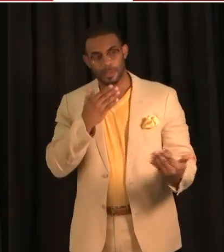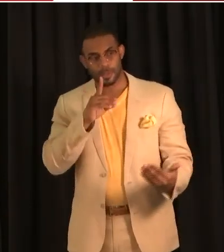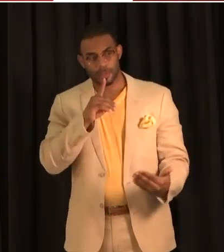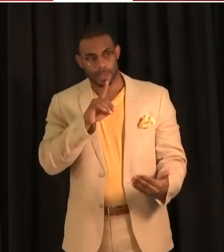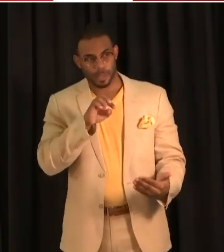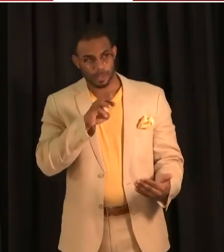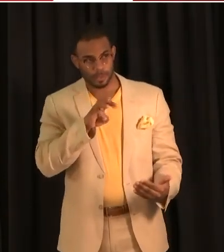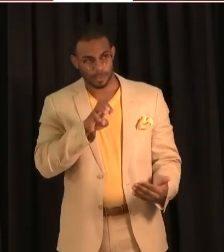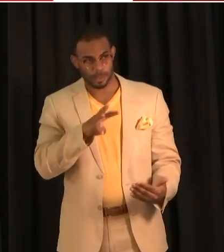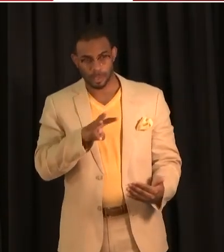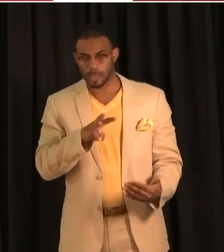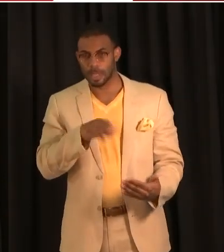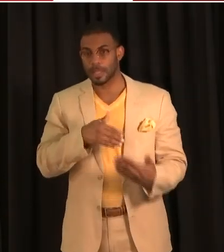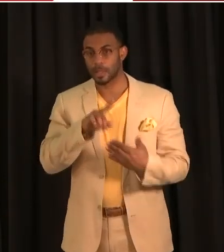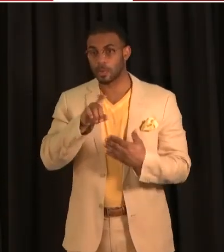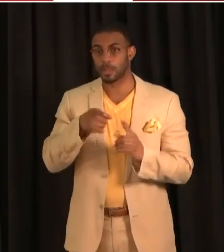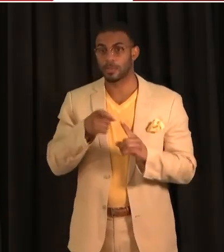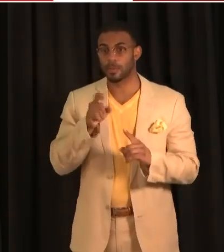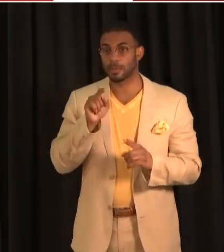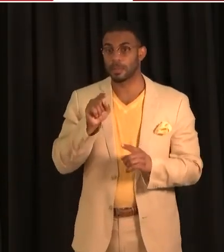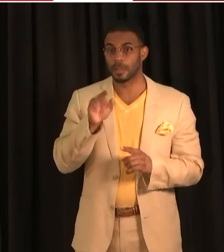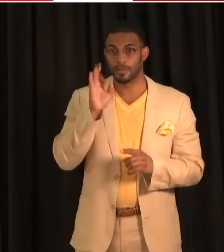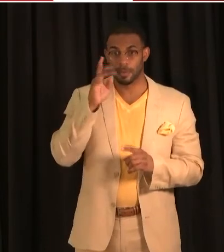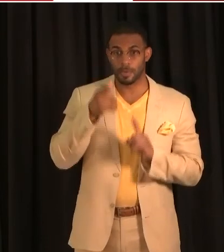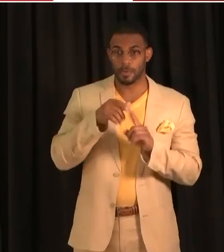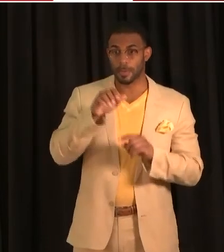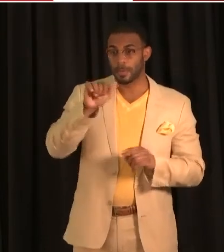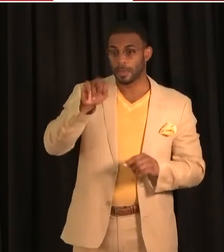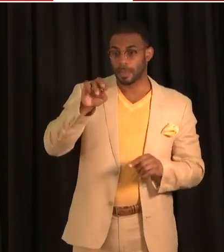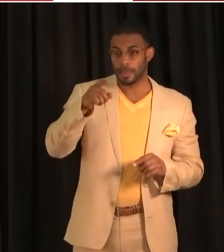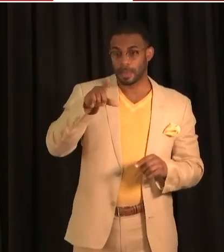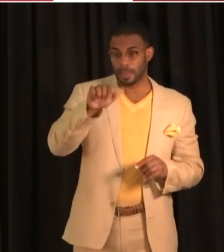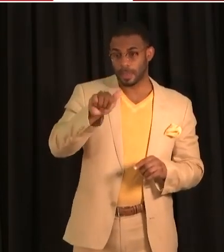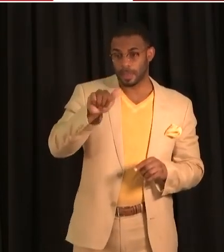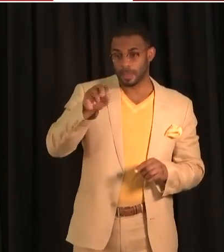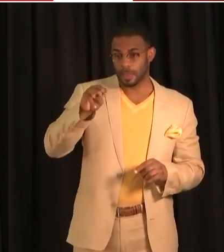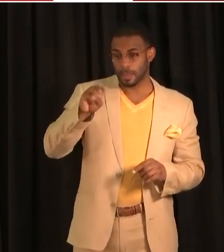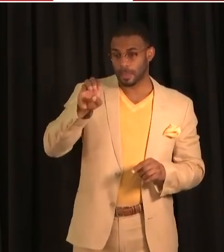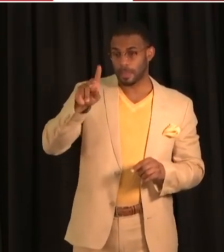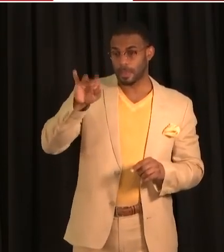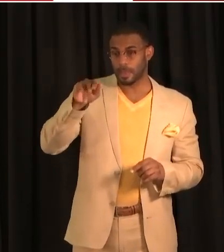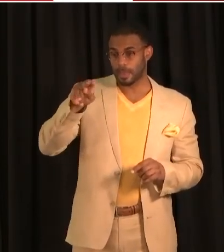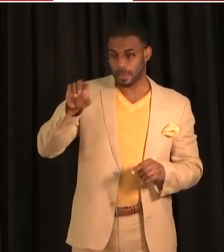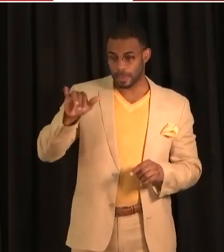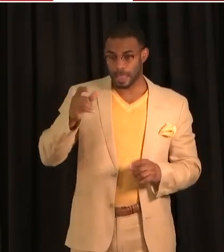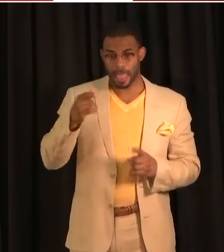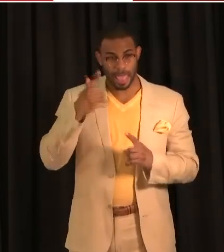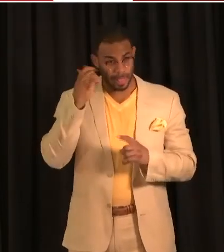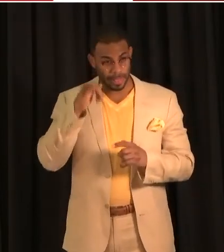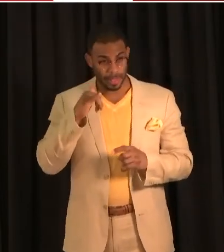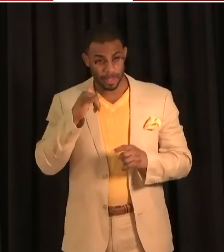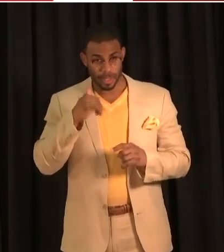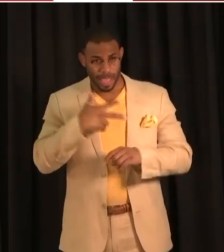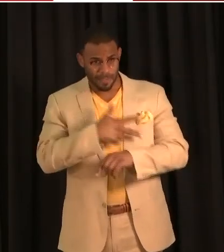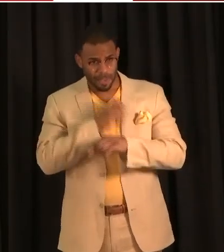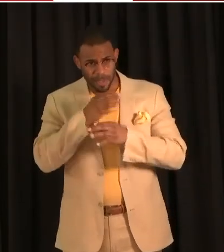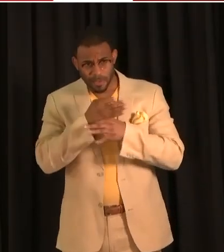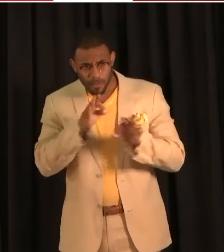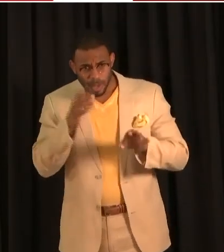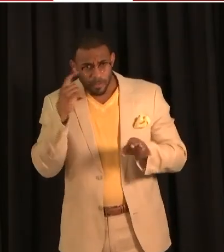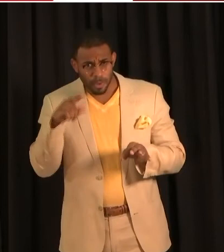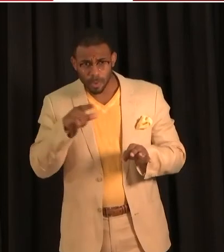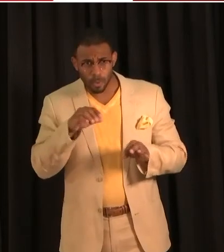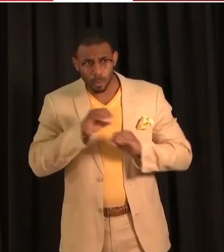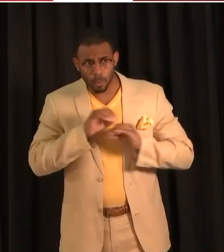Thank you, Dr. Shaw. Our next question from Facebook is from Angela McKinney, asking if the vaccine will be free for